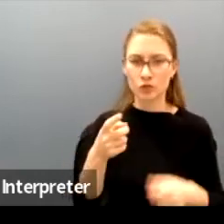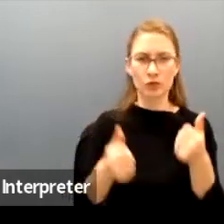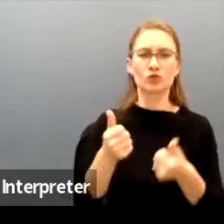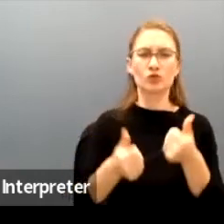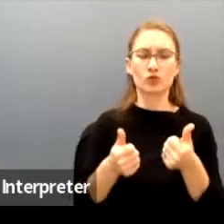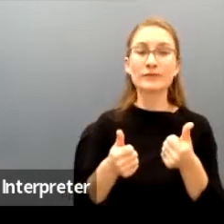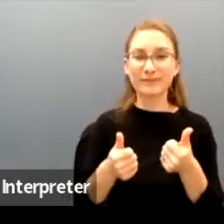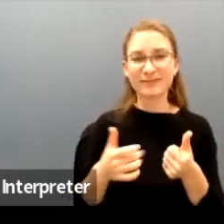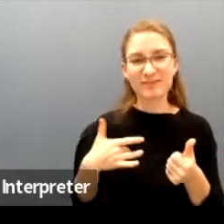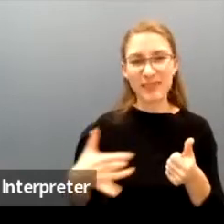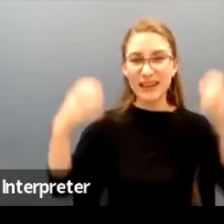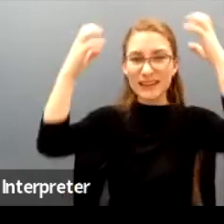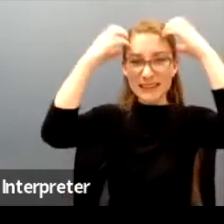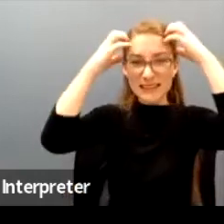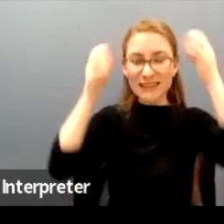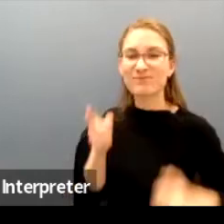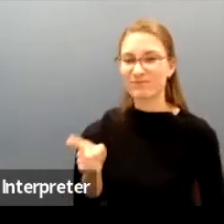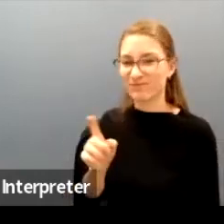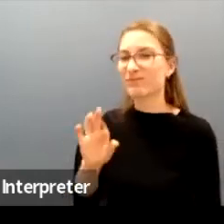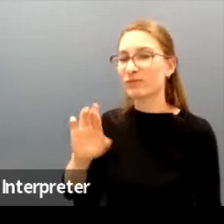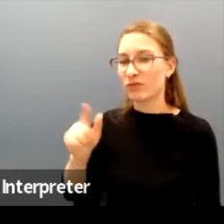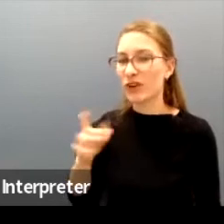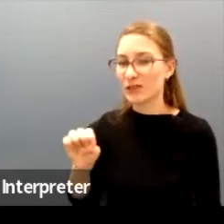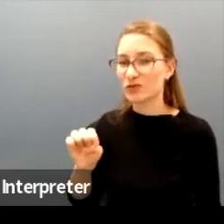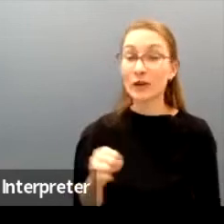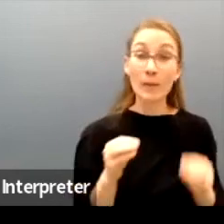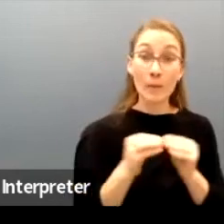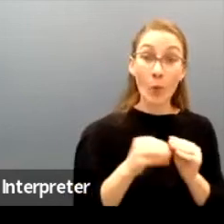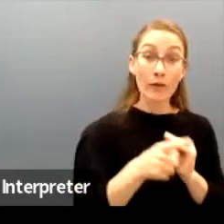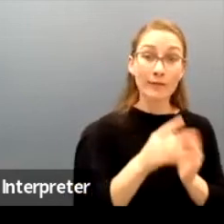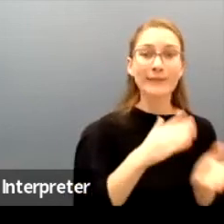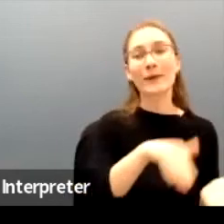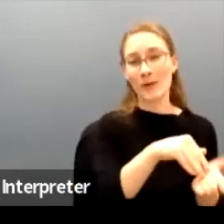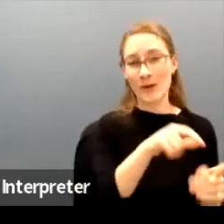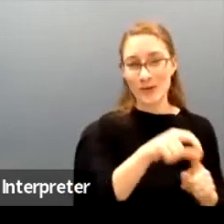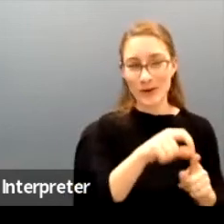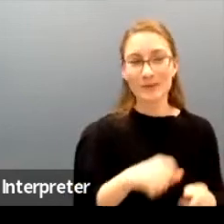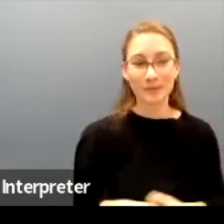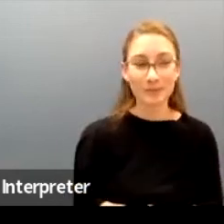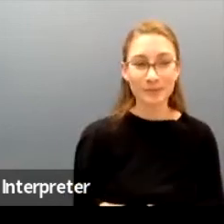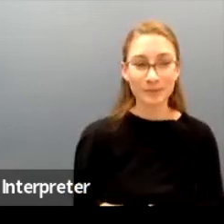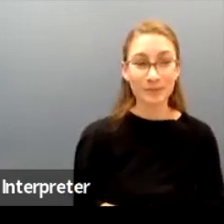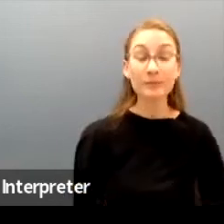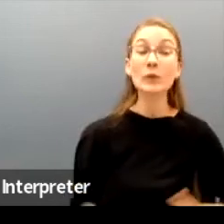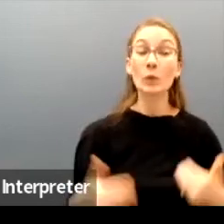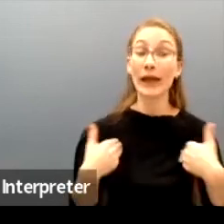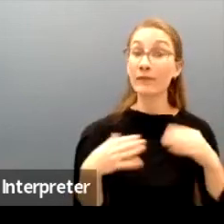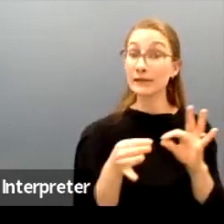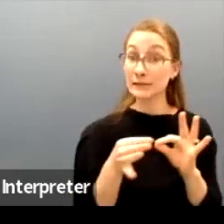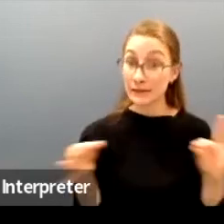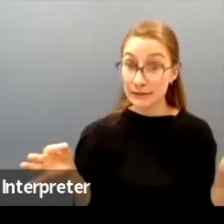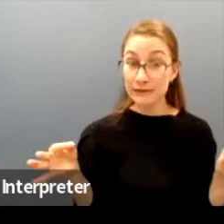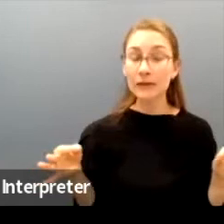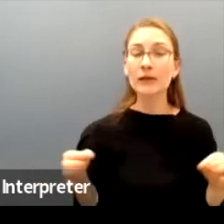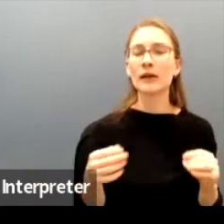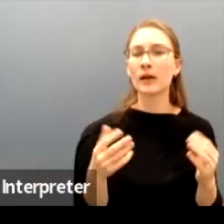a core word. So here I have a sentence for you guys, and I would love for you guys to fill it out if you can. If not, I will gladly do it. But